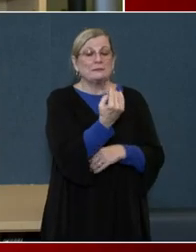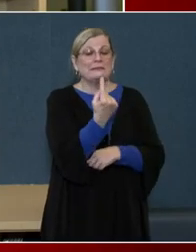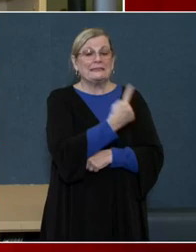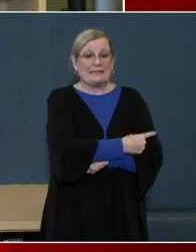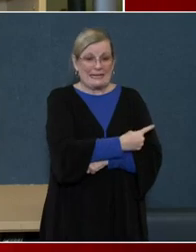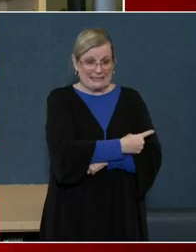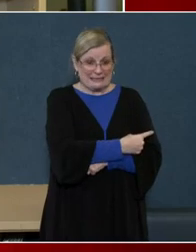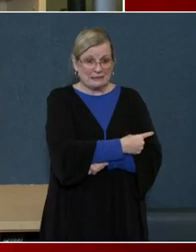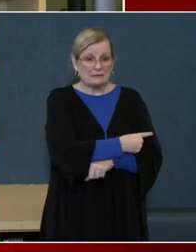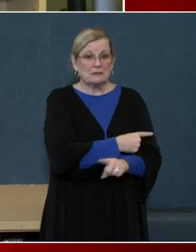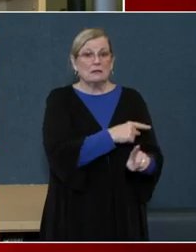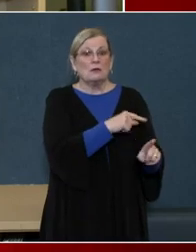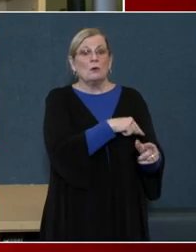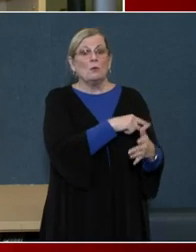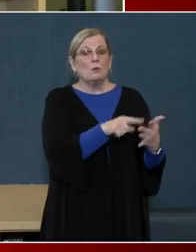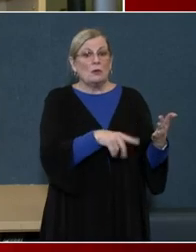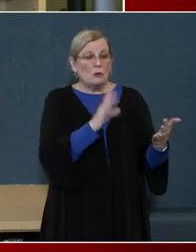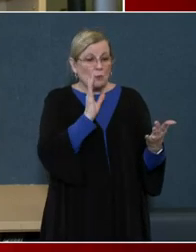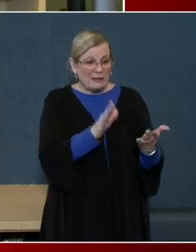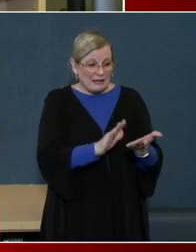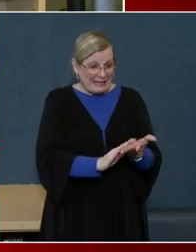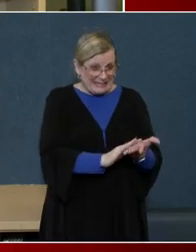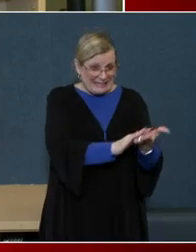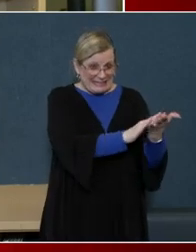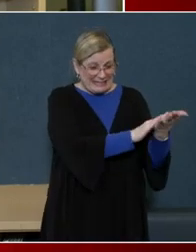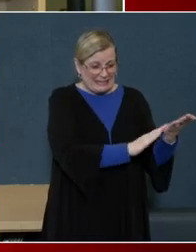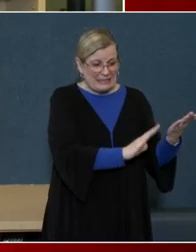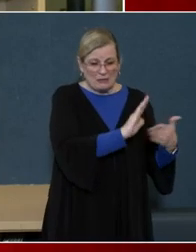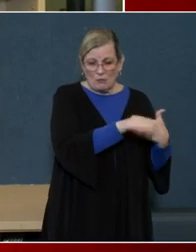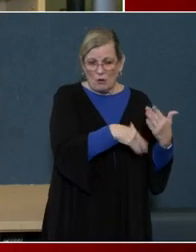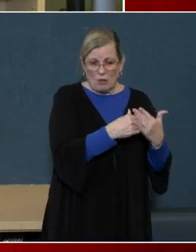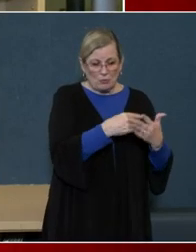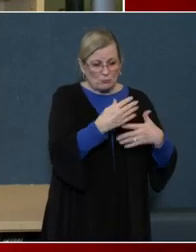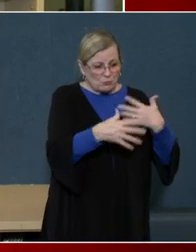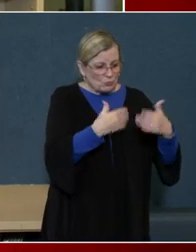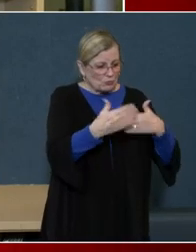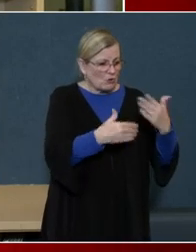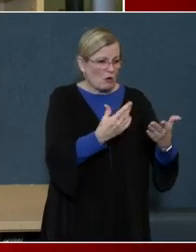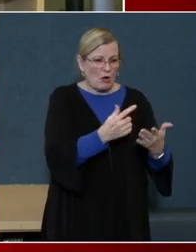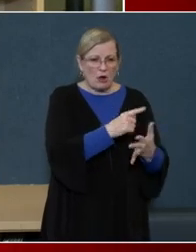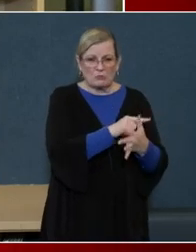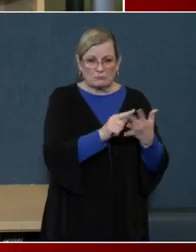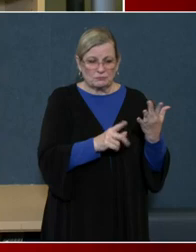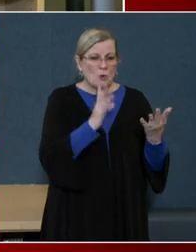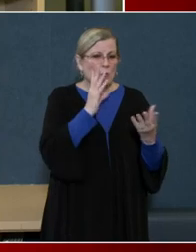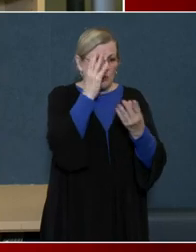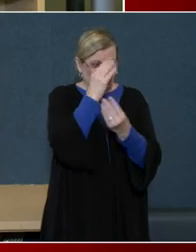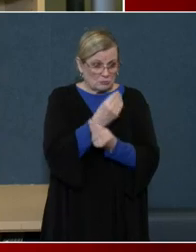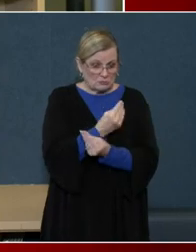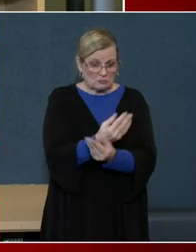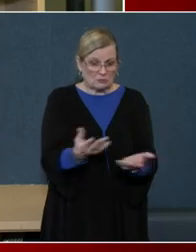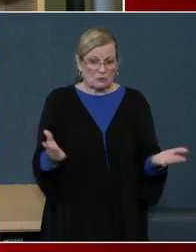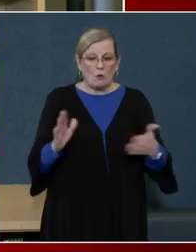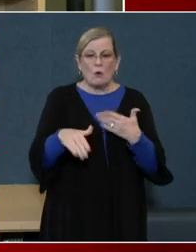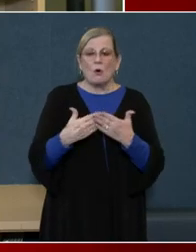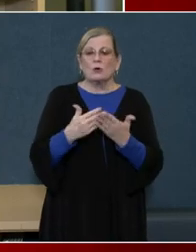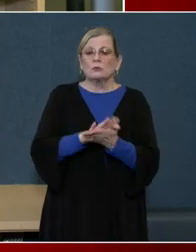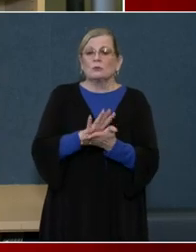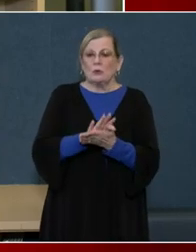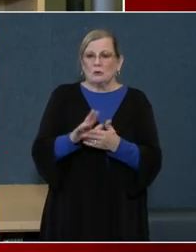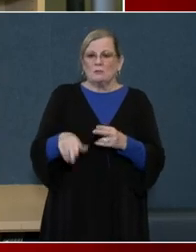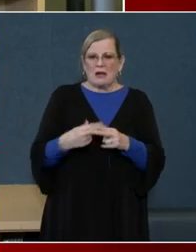cleaning protocols, and then we will also notify the entire school community of the positive case. And to follow